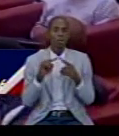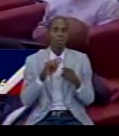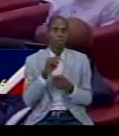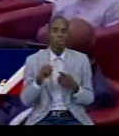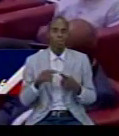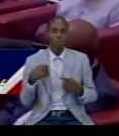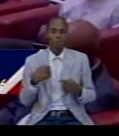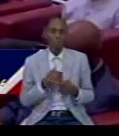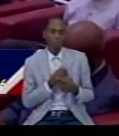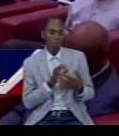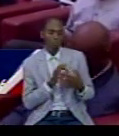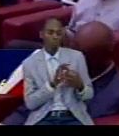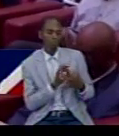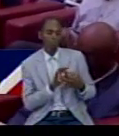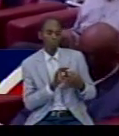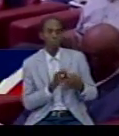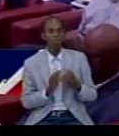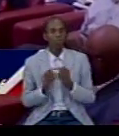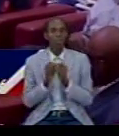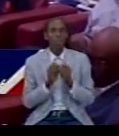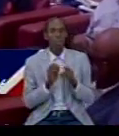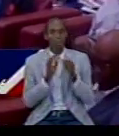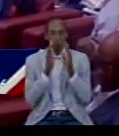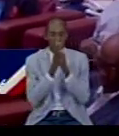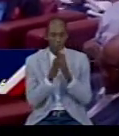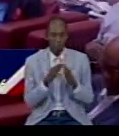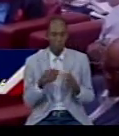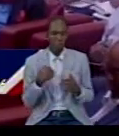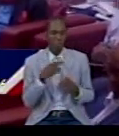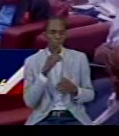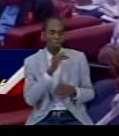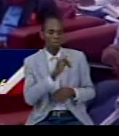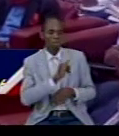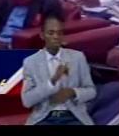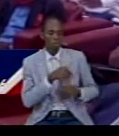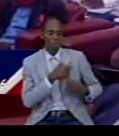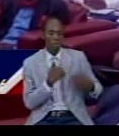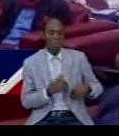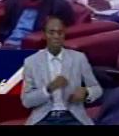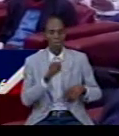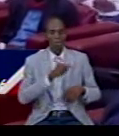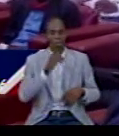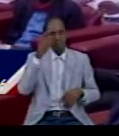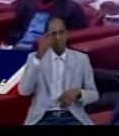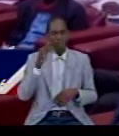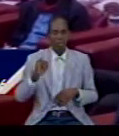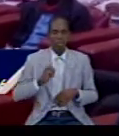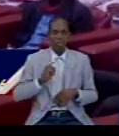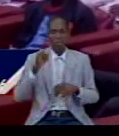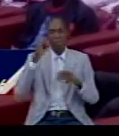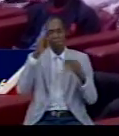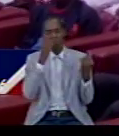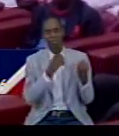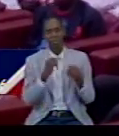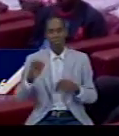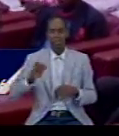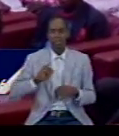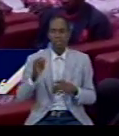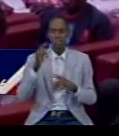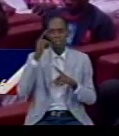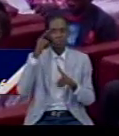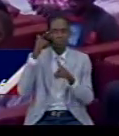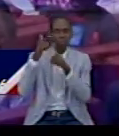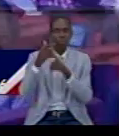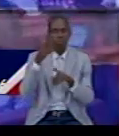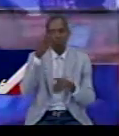prayer. We have the same mind, we have the same heart, we have the same faith, we have the same goal, we have the same passion. And